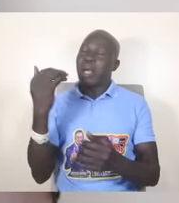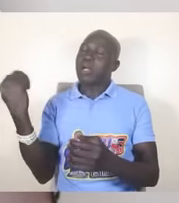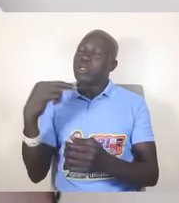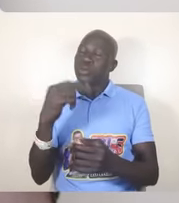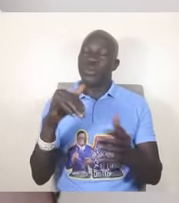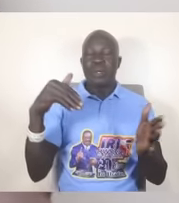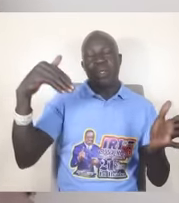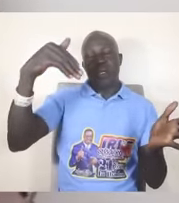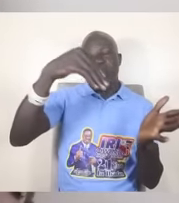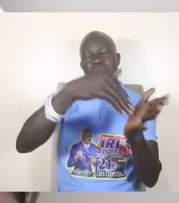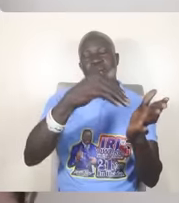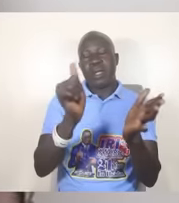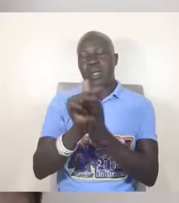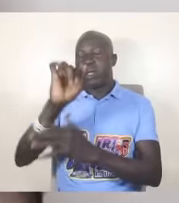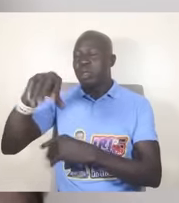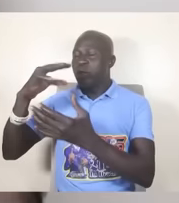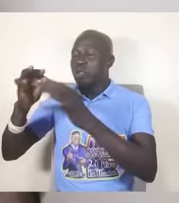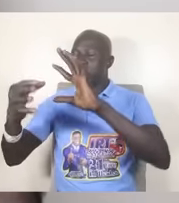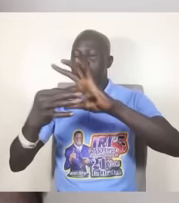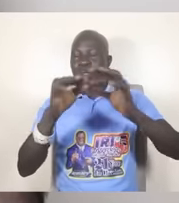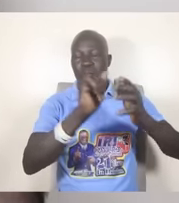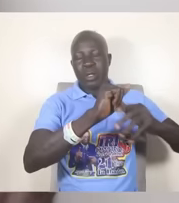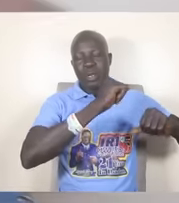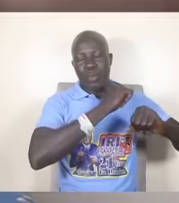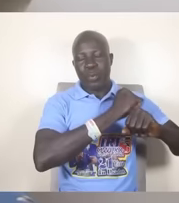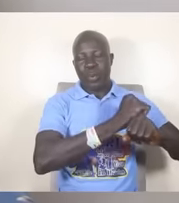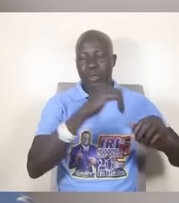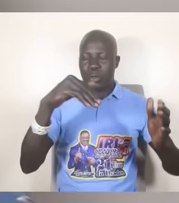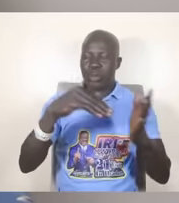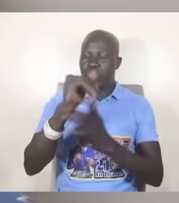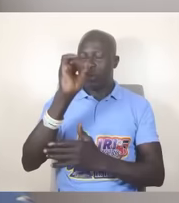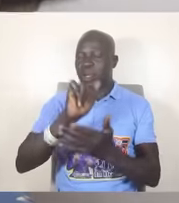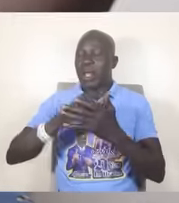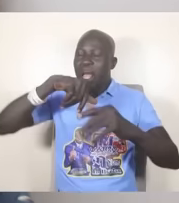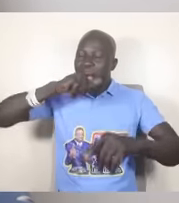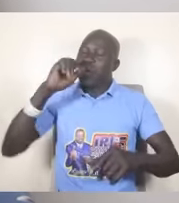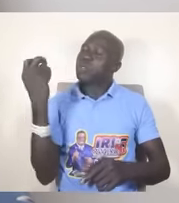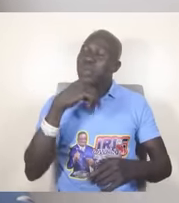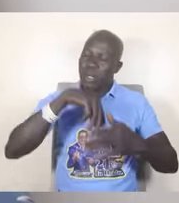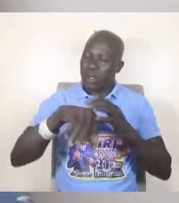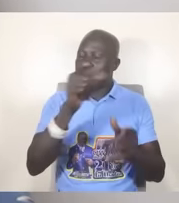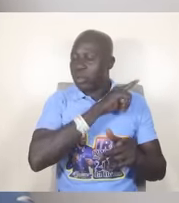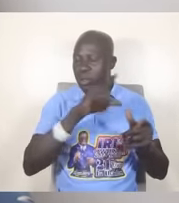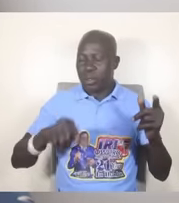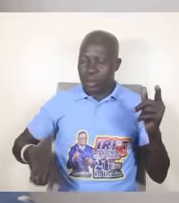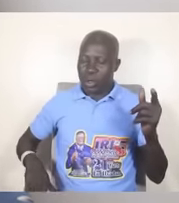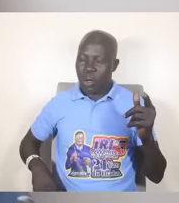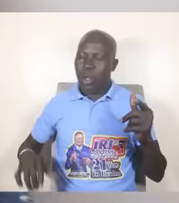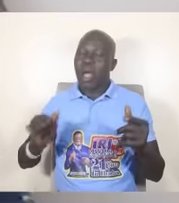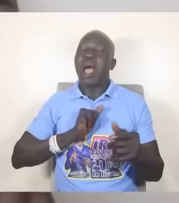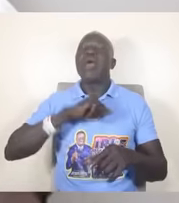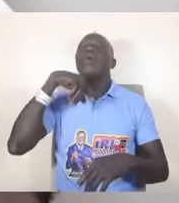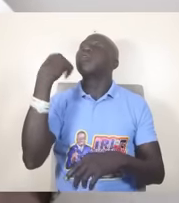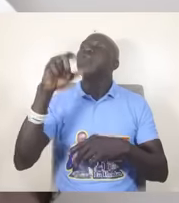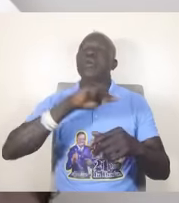soy me yende ruin. I stand against the spirit and power that slave one says one. Menu on one woman so. I speak from the Lord. Mo